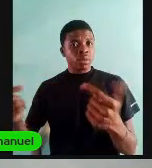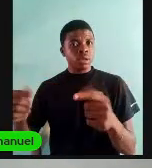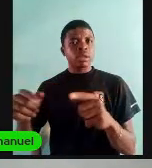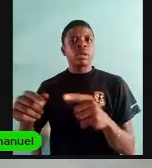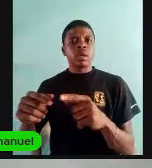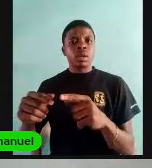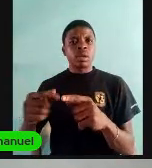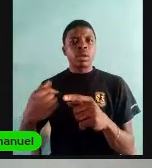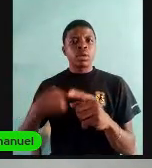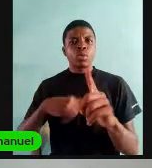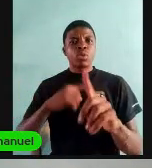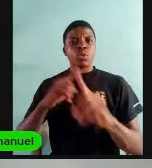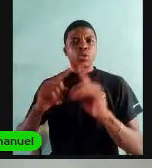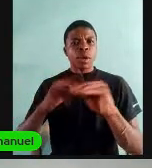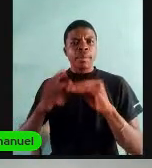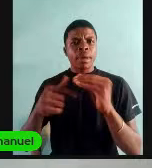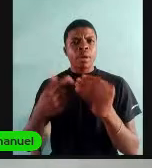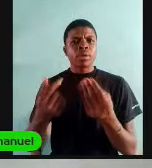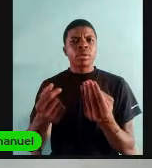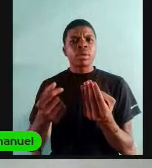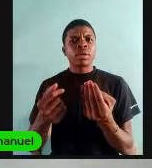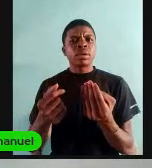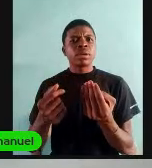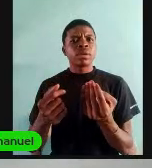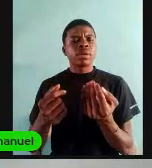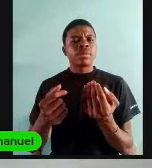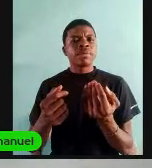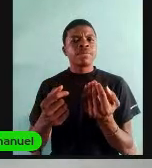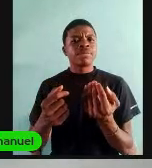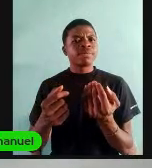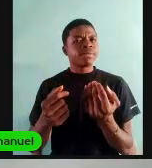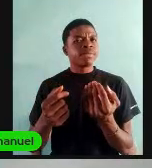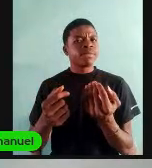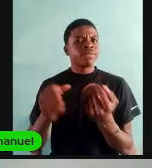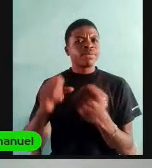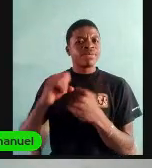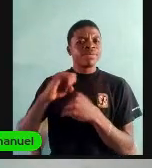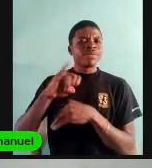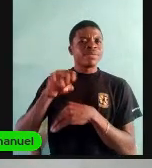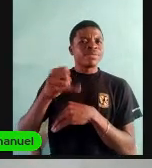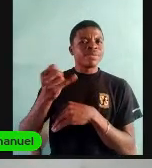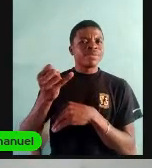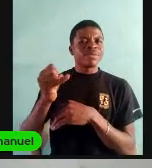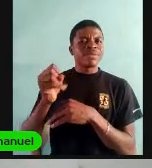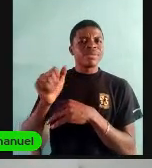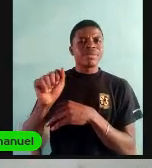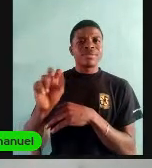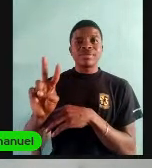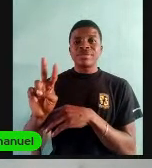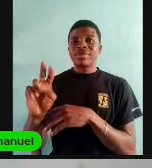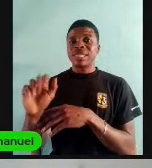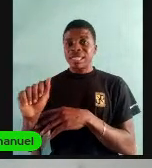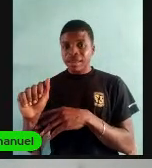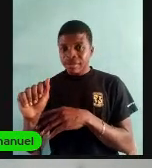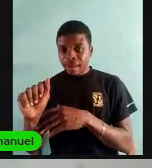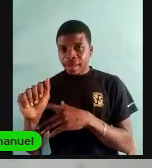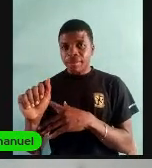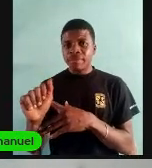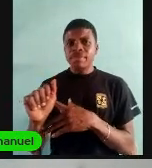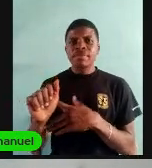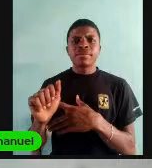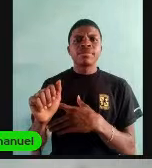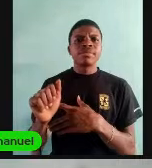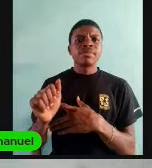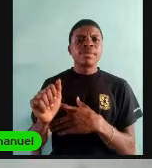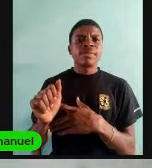like what React. React is a JavaScript framework. And I talk about Django, which is a Python